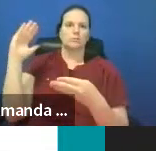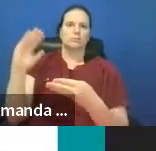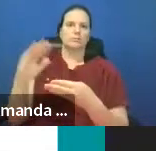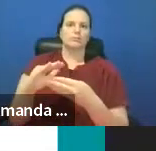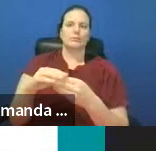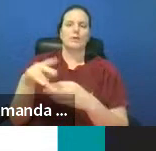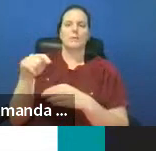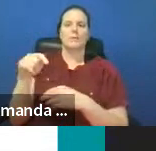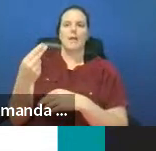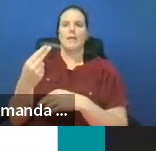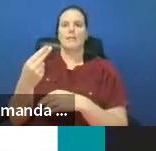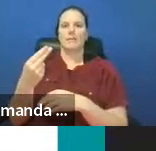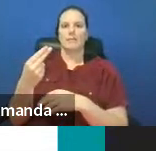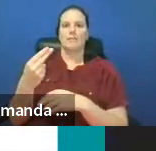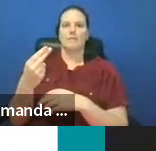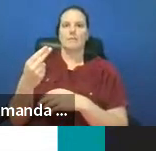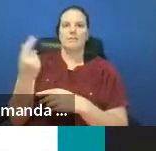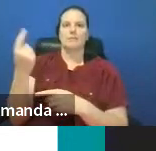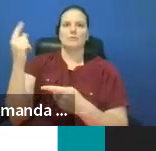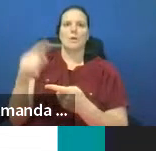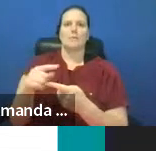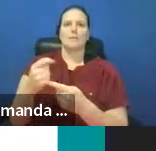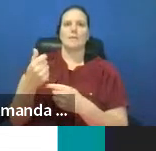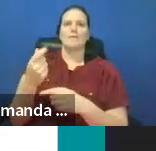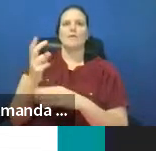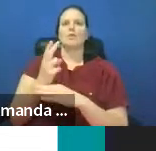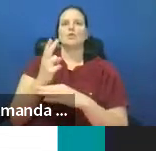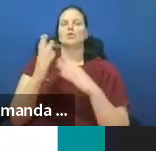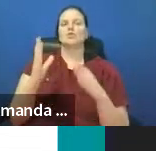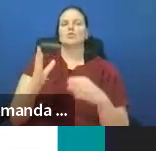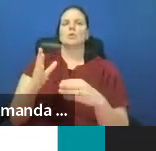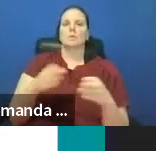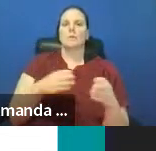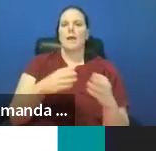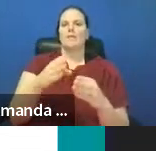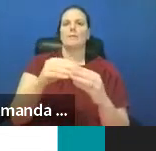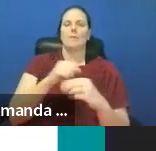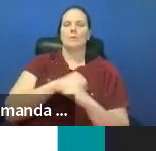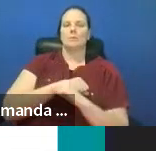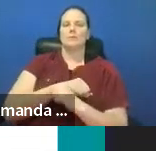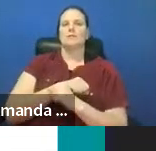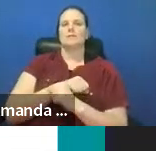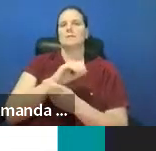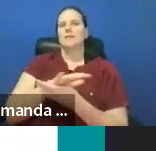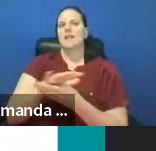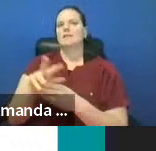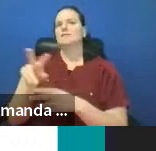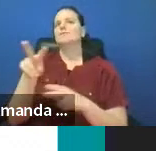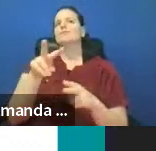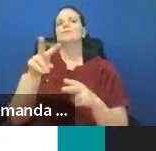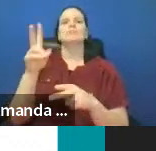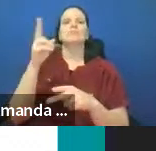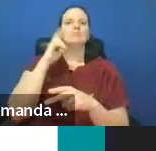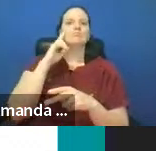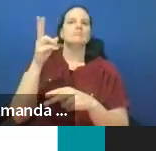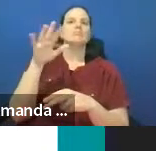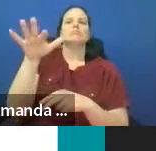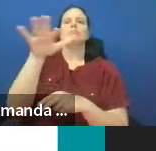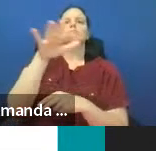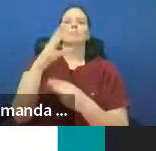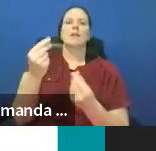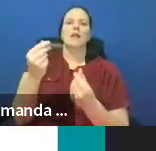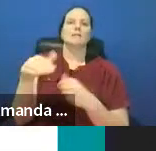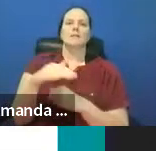So as a user on the shared use path, you're quite protected. You've got nice views out to the landscape. And